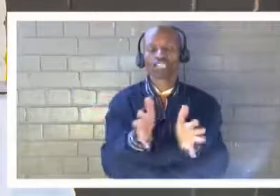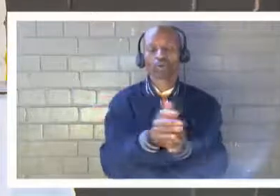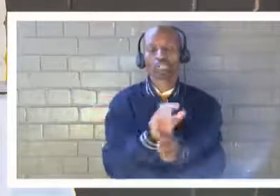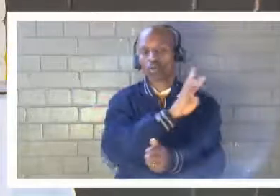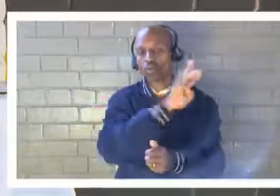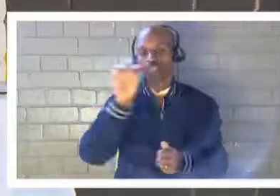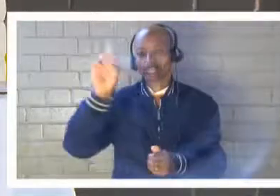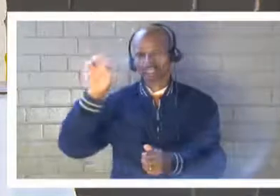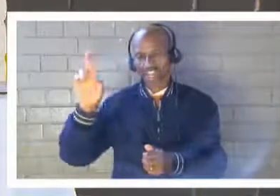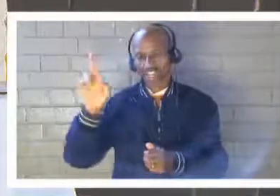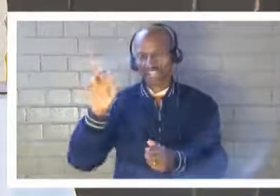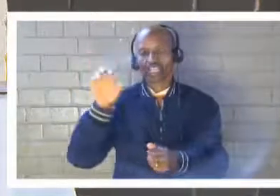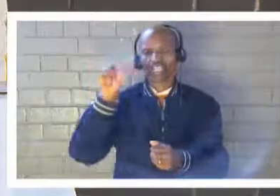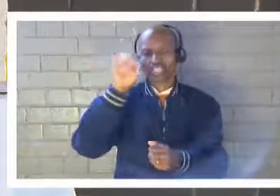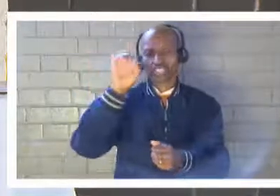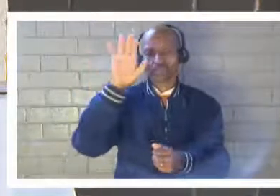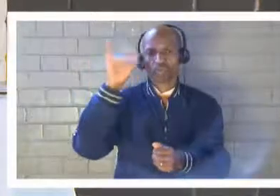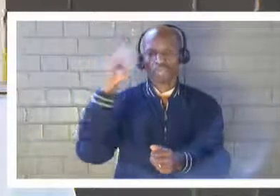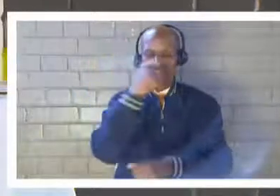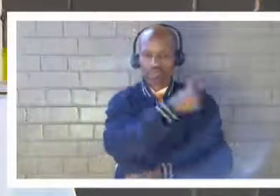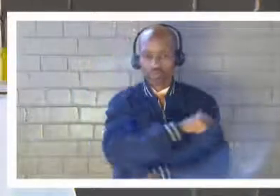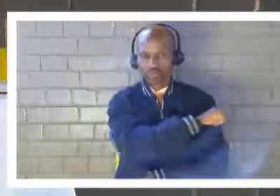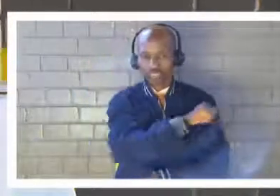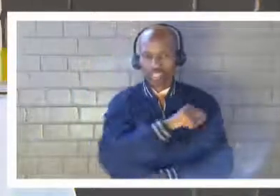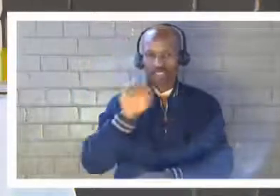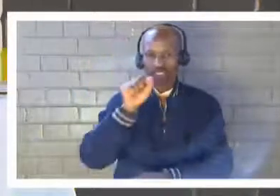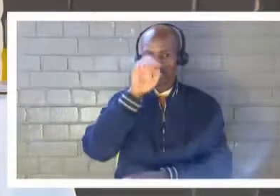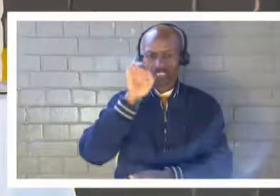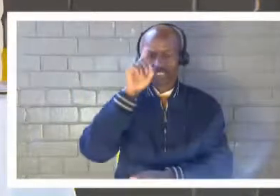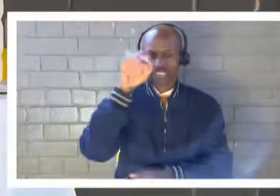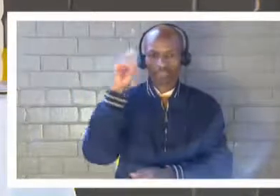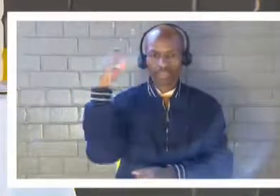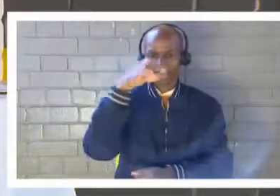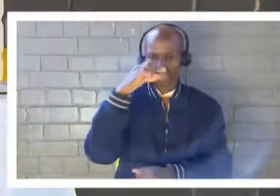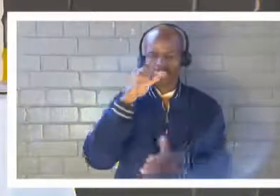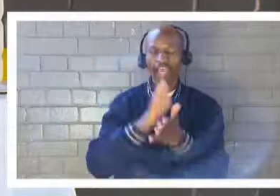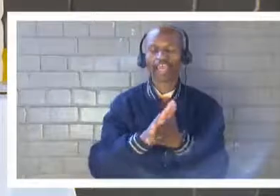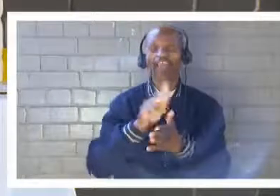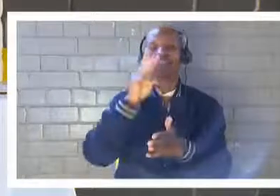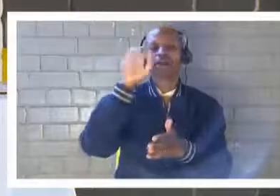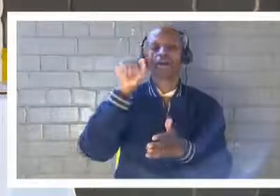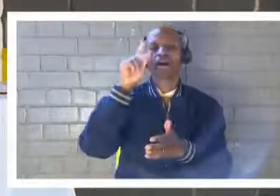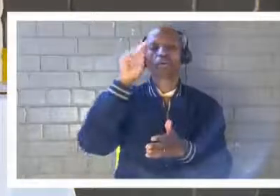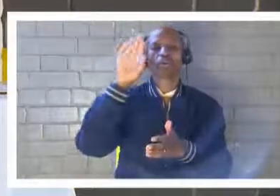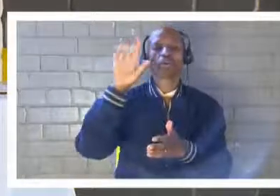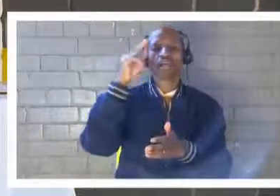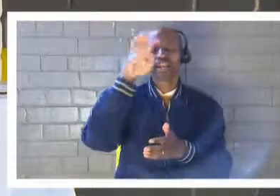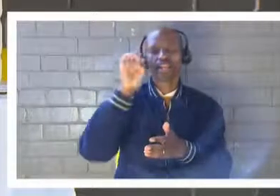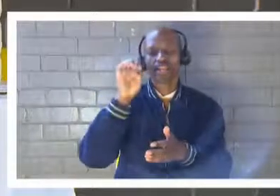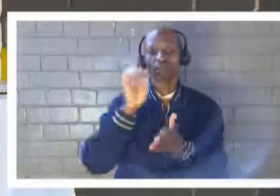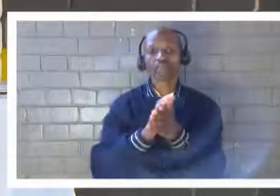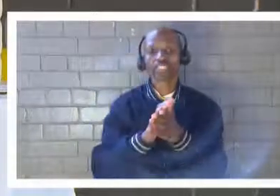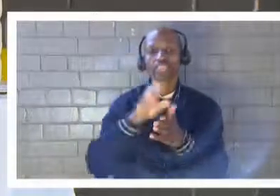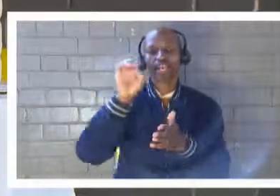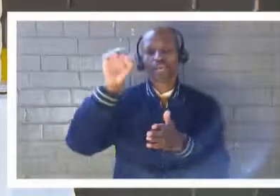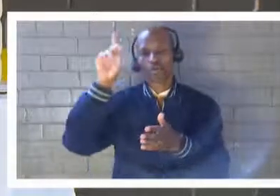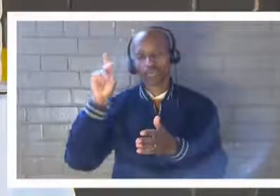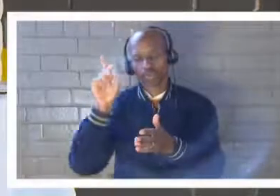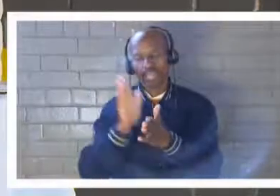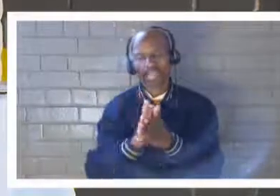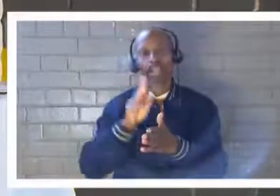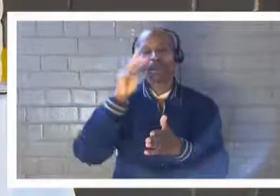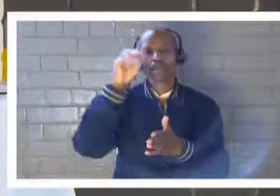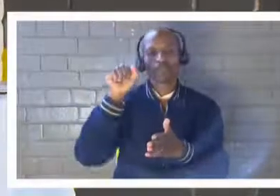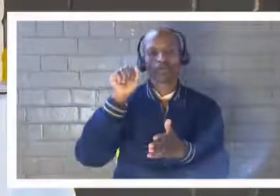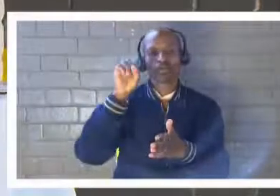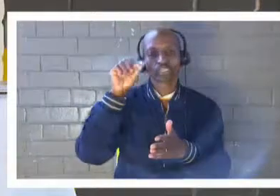West Rand; Sibukeng Hospital, which is in Citibank; Teremokorane, which is in Eguruleni; as well as Rahima Musa